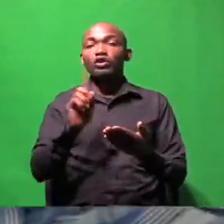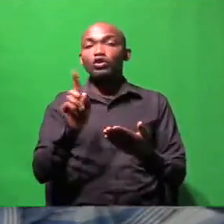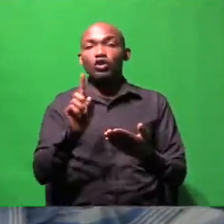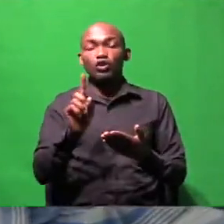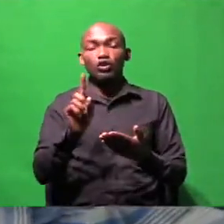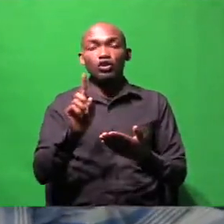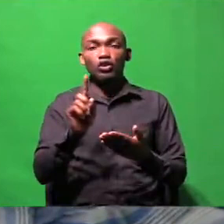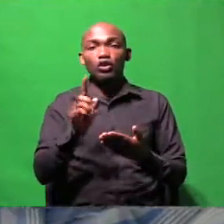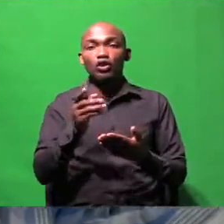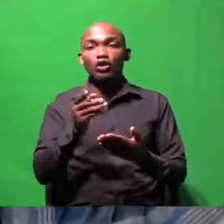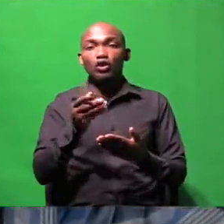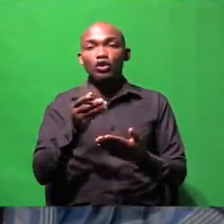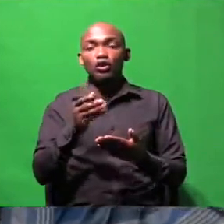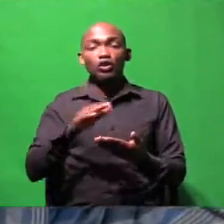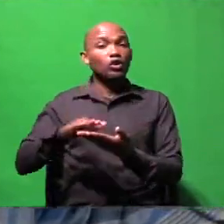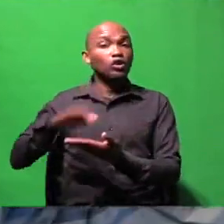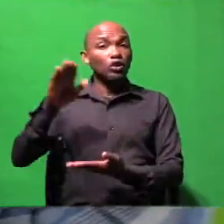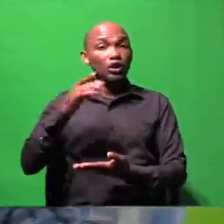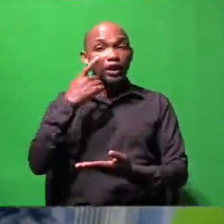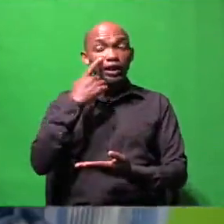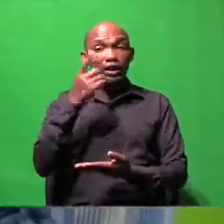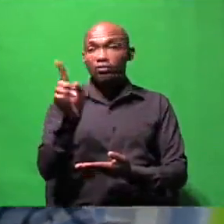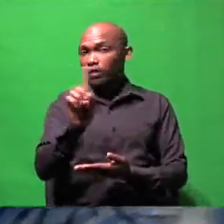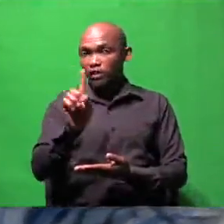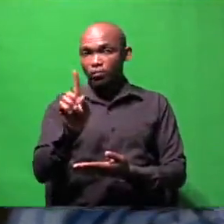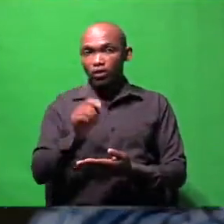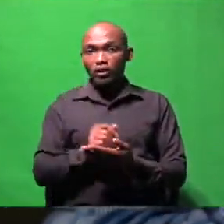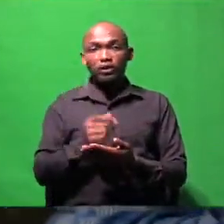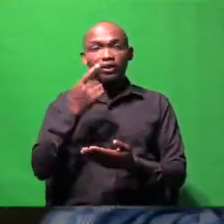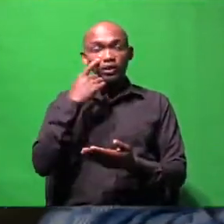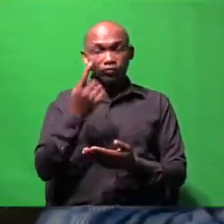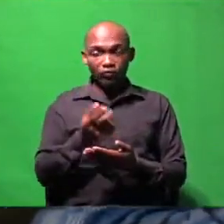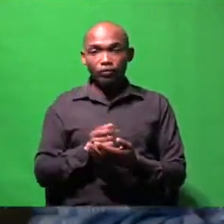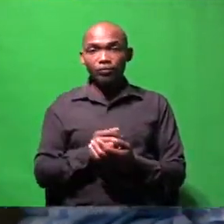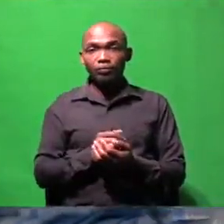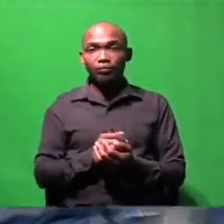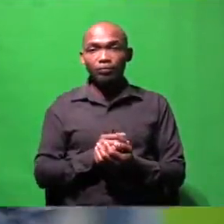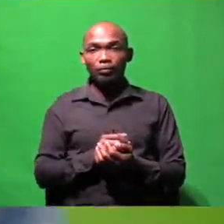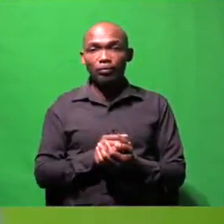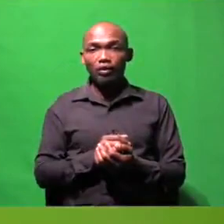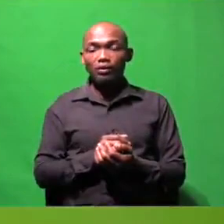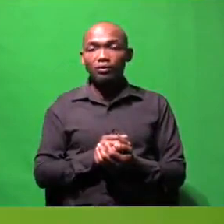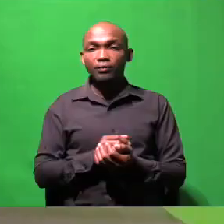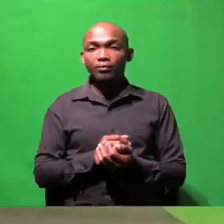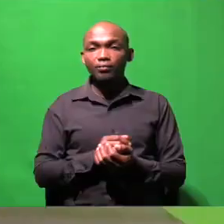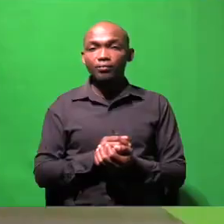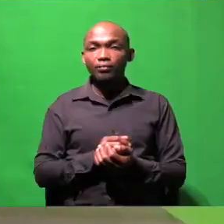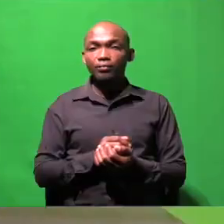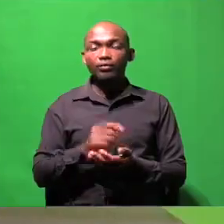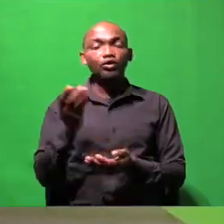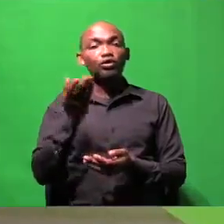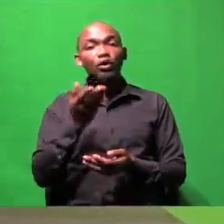indivisible, as the modification says. So